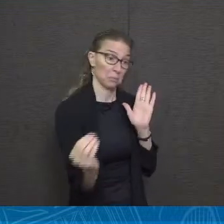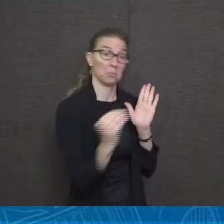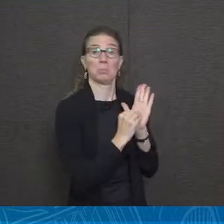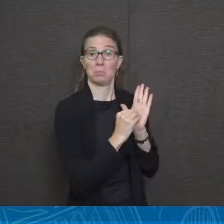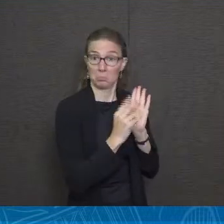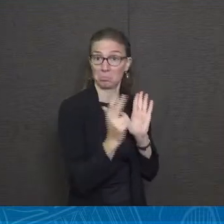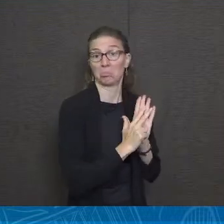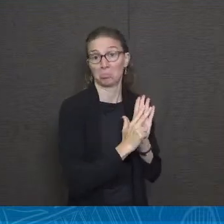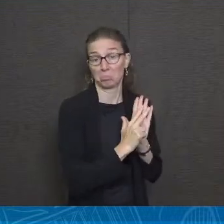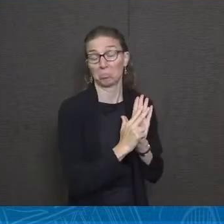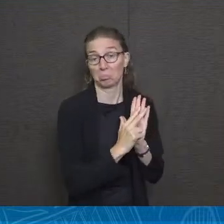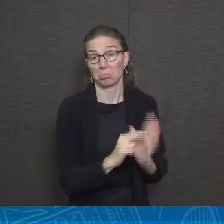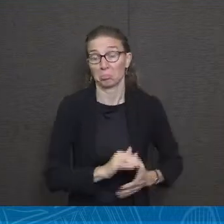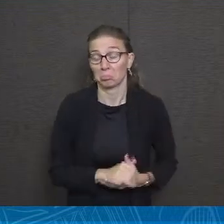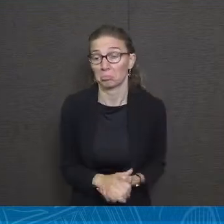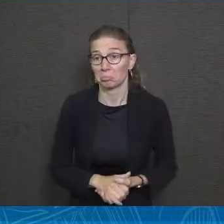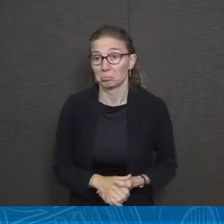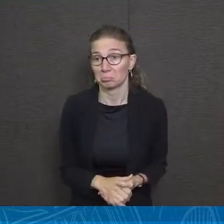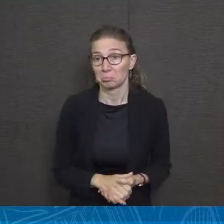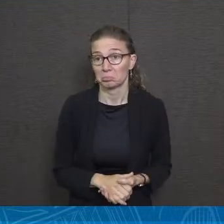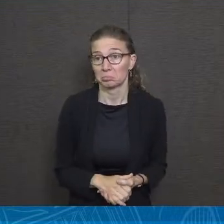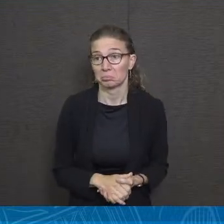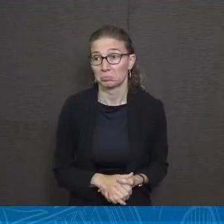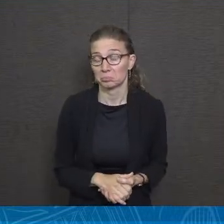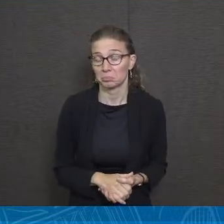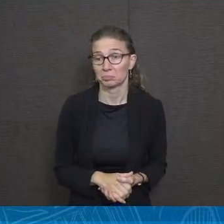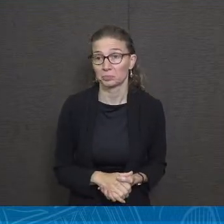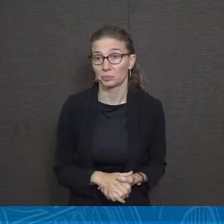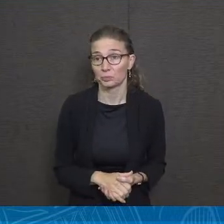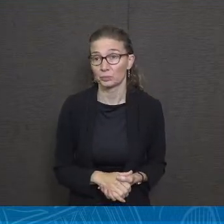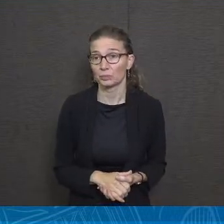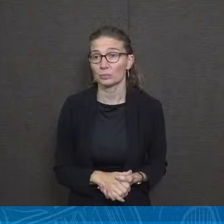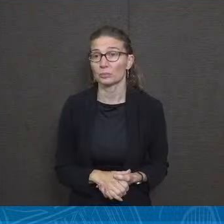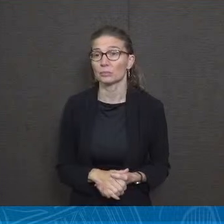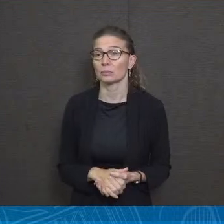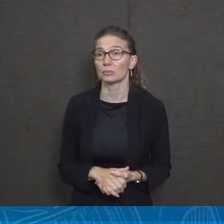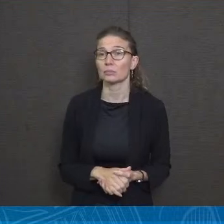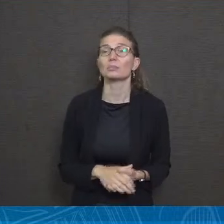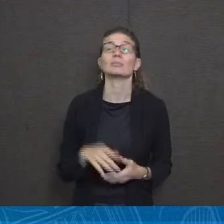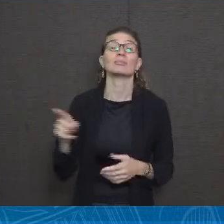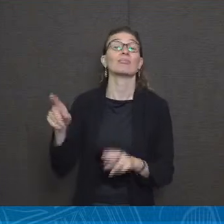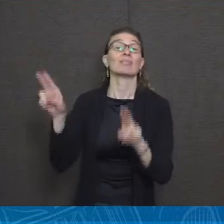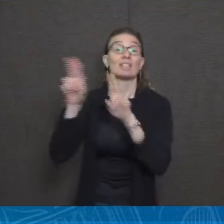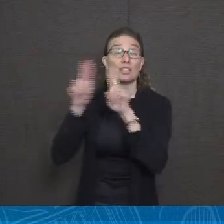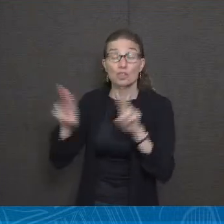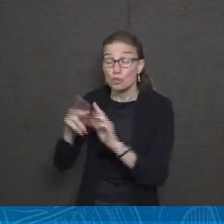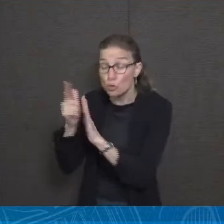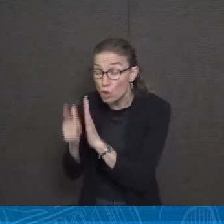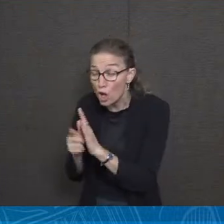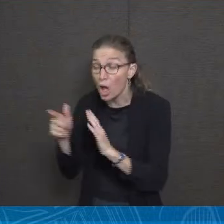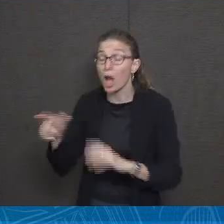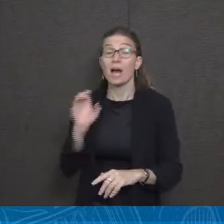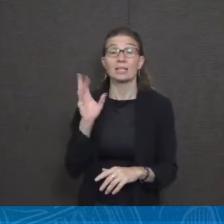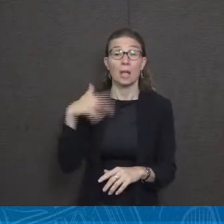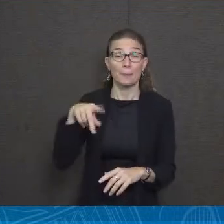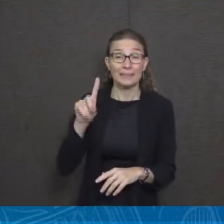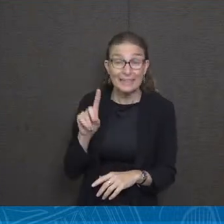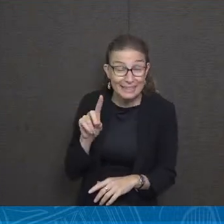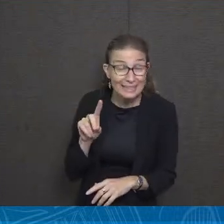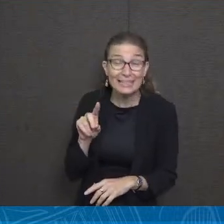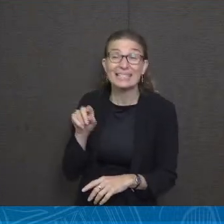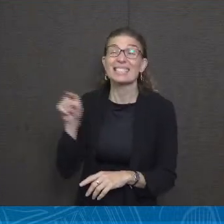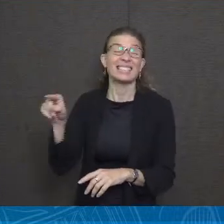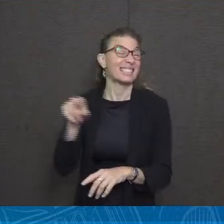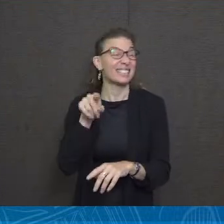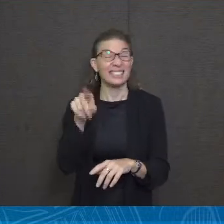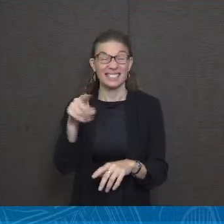of international law and through the Convention on the Rights of People with Disabilities, and because that's part of this